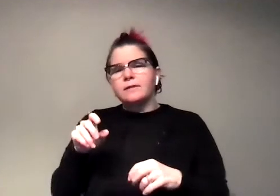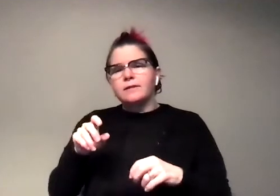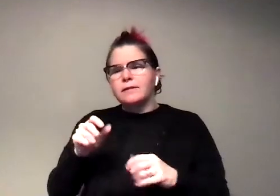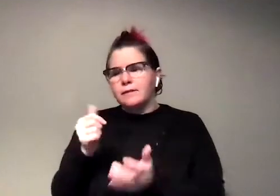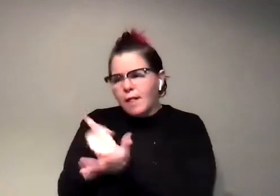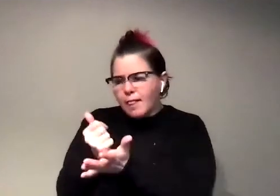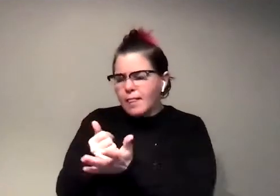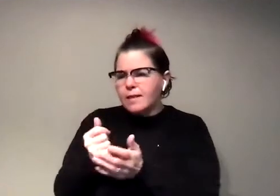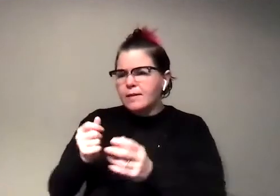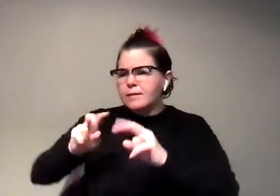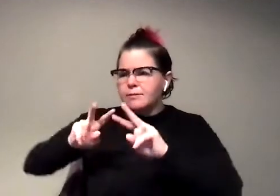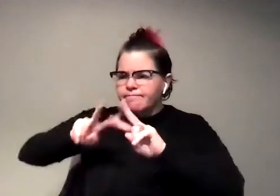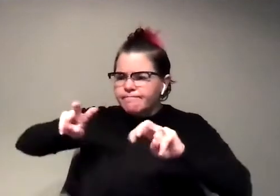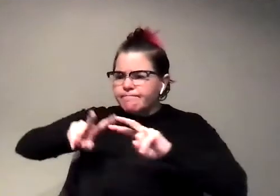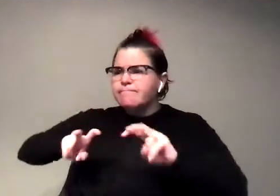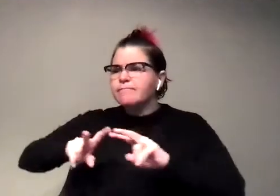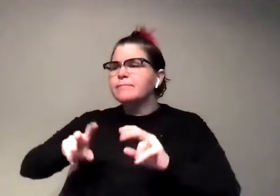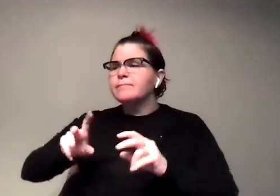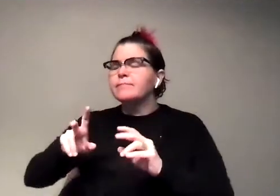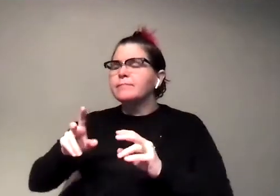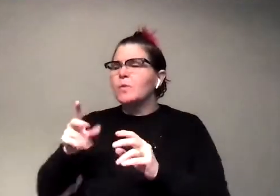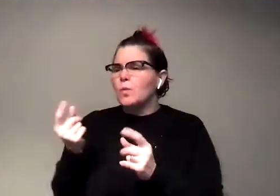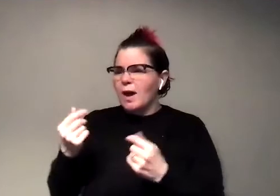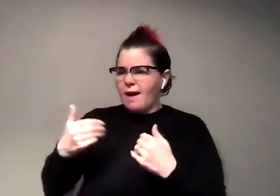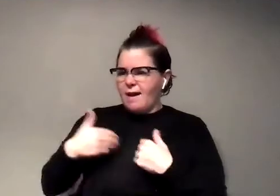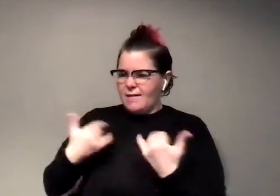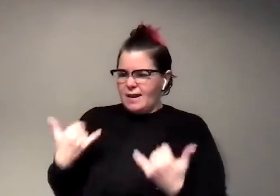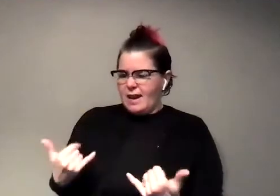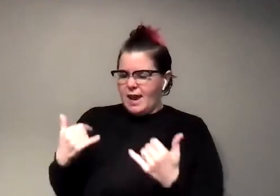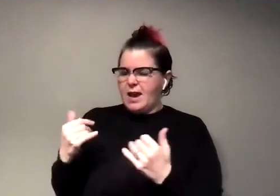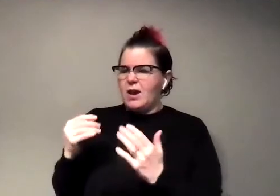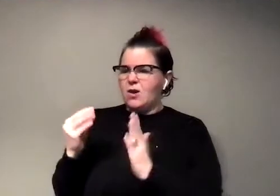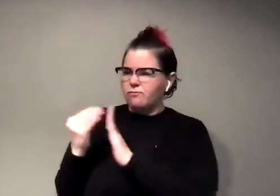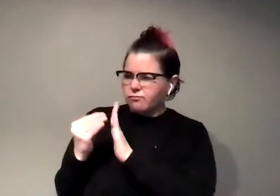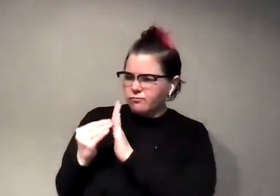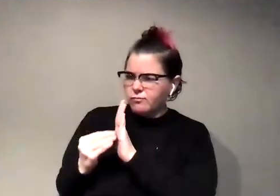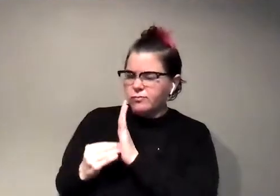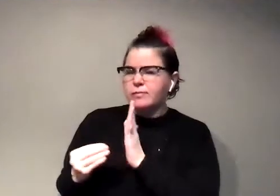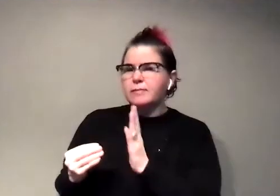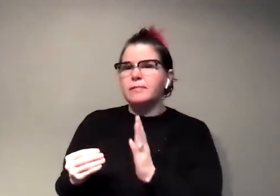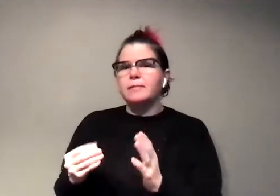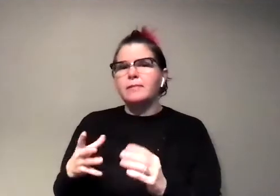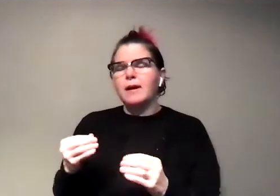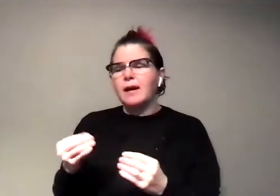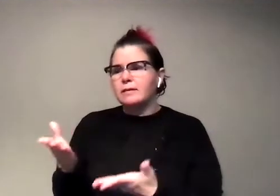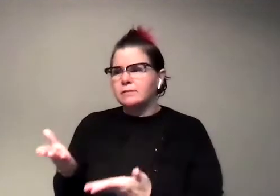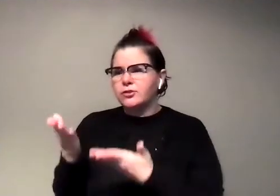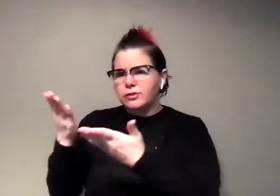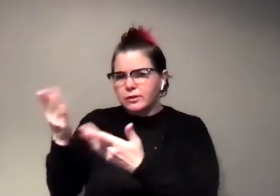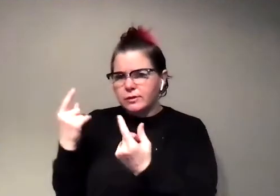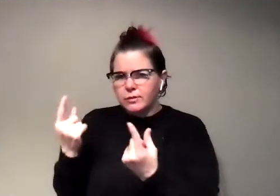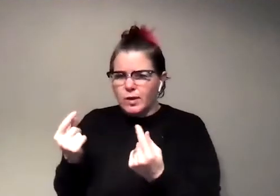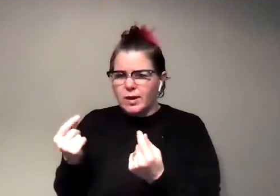them to analyze what they currently have, and then to make suggestions about